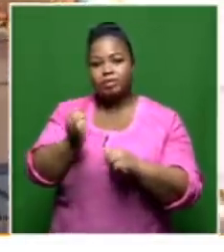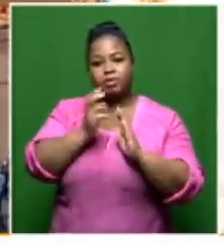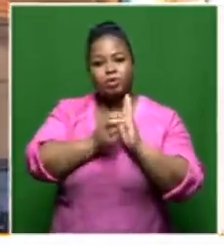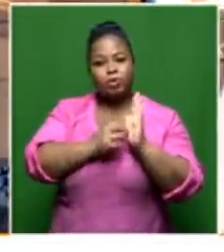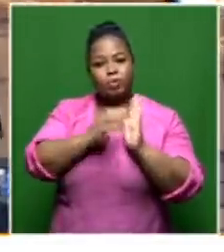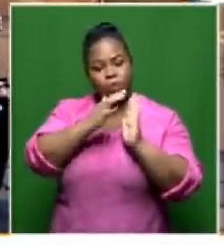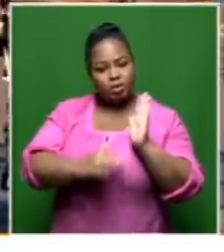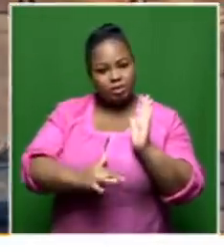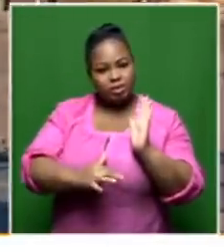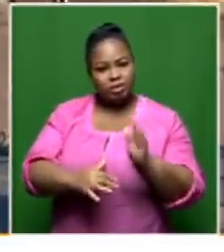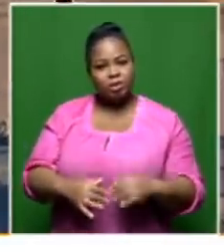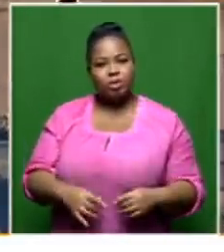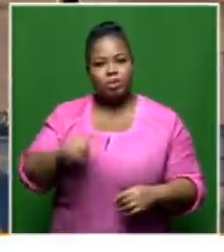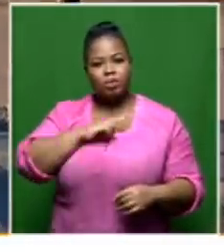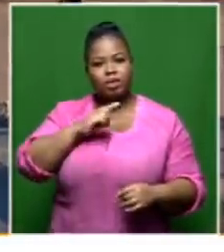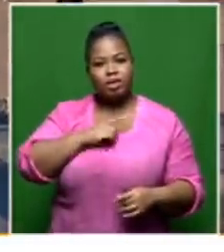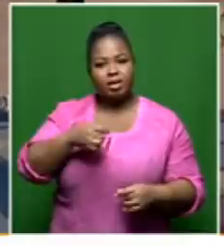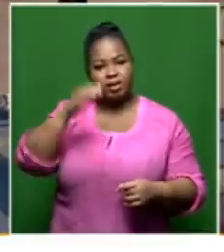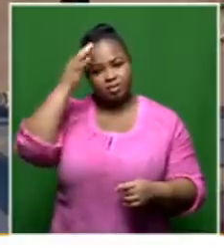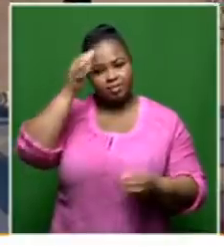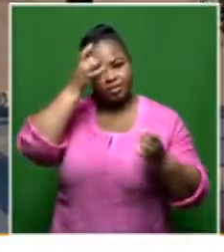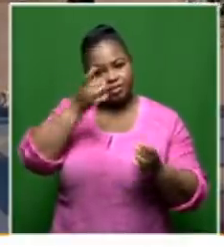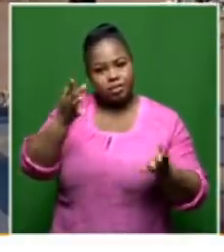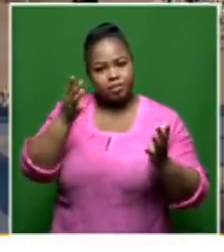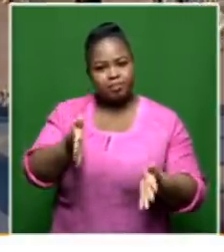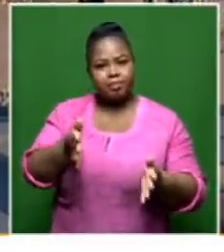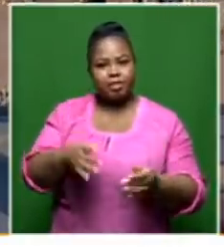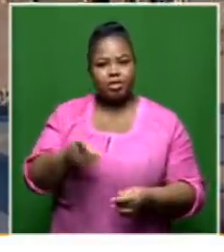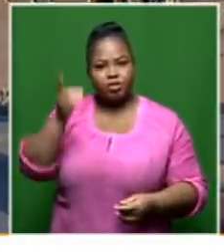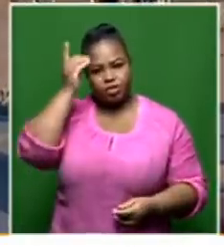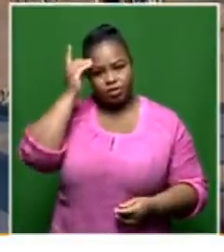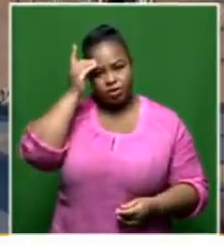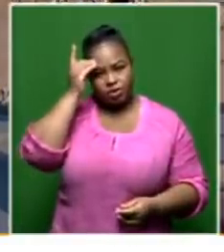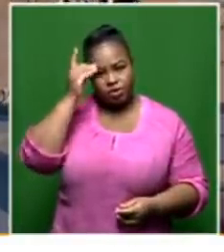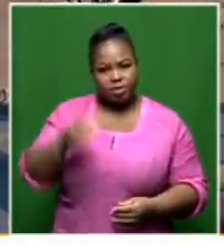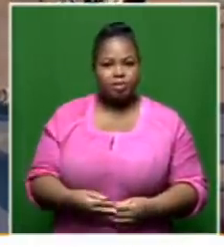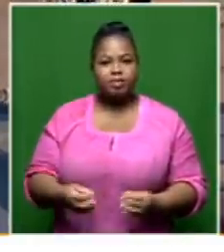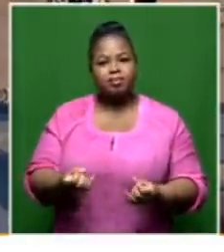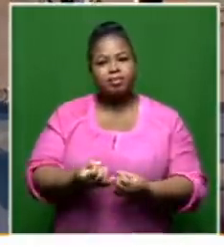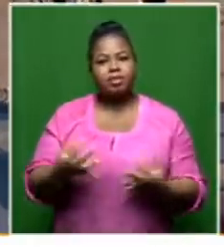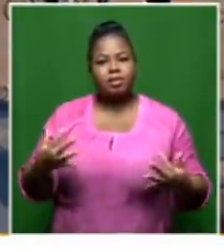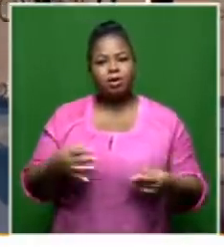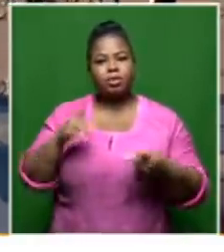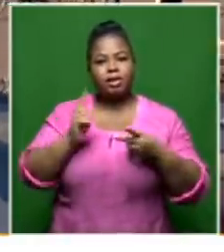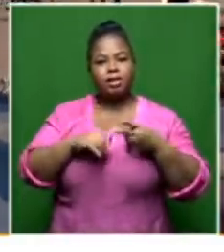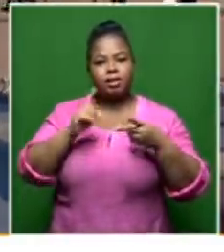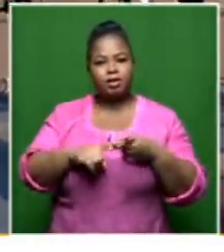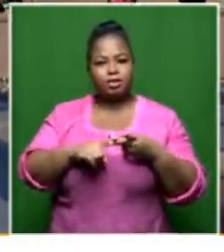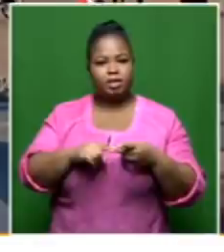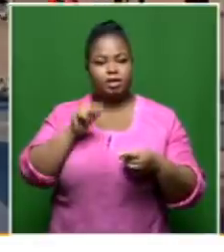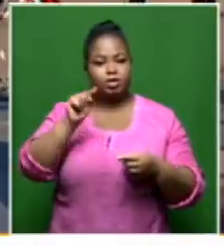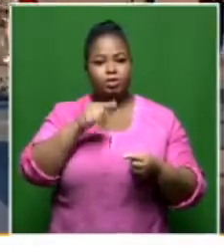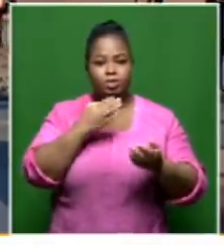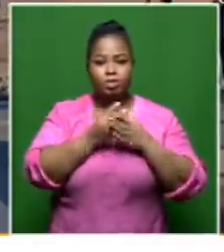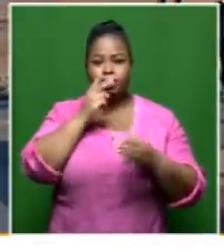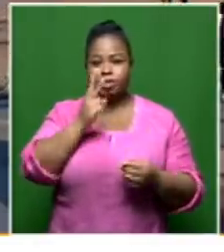adhering to the strict regulations that have been set out here in Durban. Well, there are quite a number of people, as you can see.